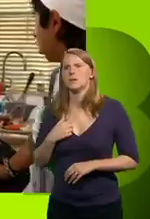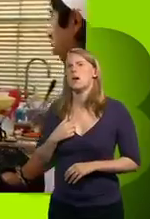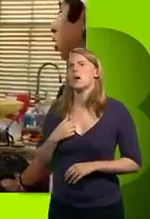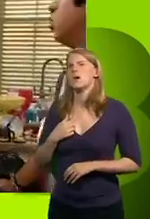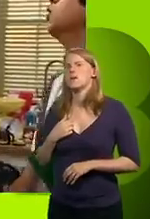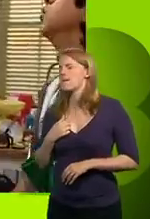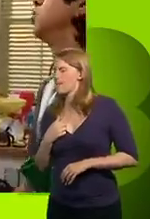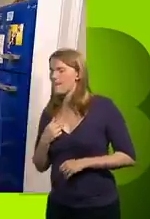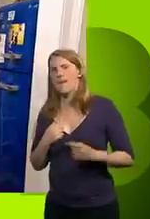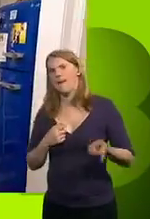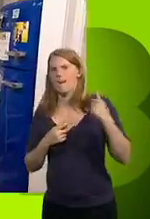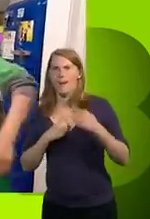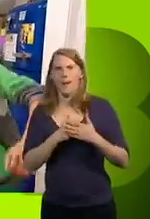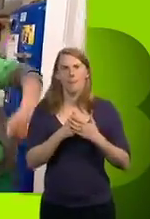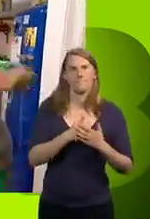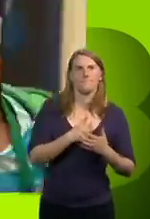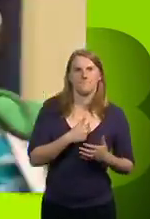Oh, great.